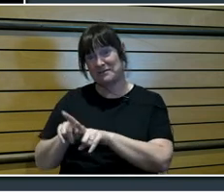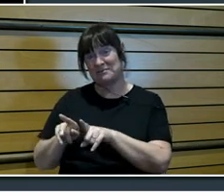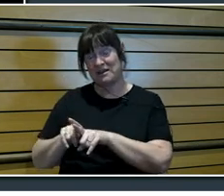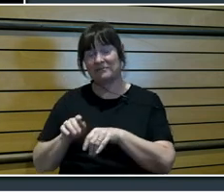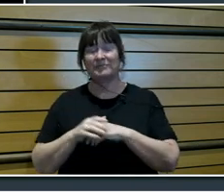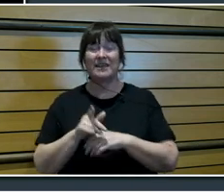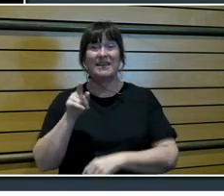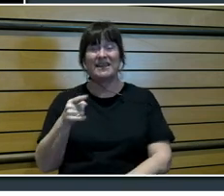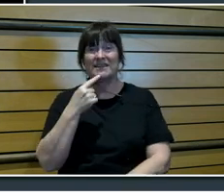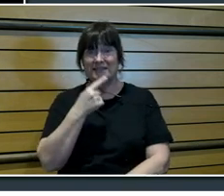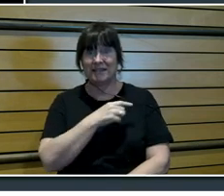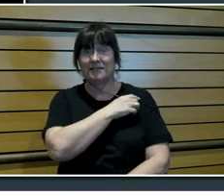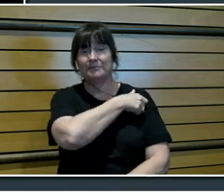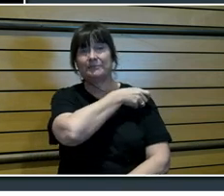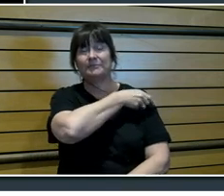He said,